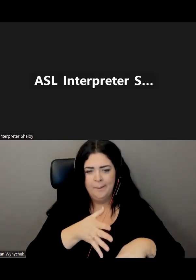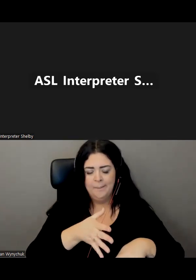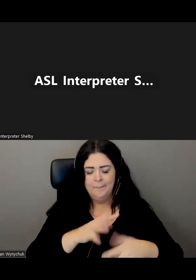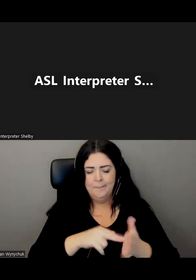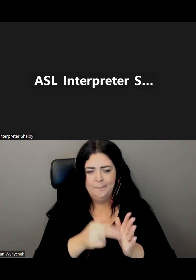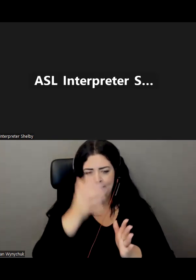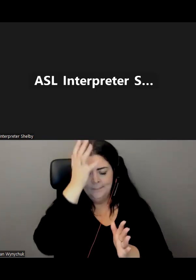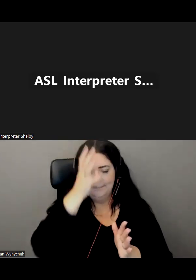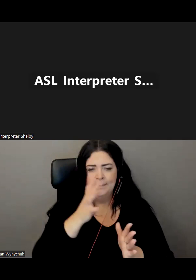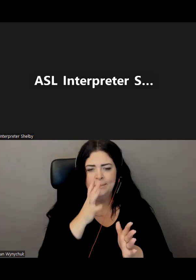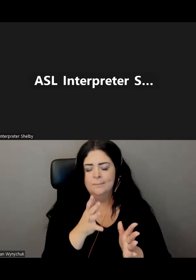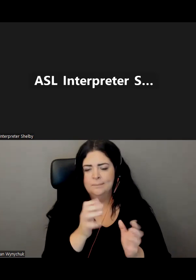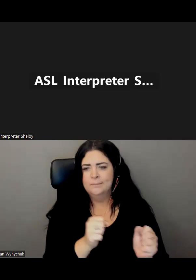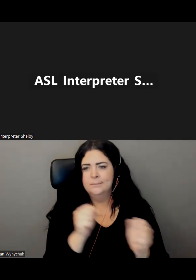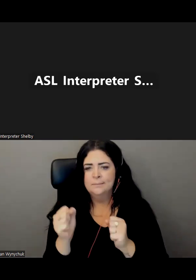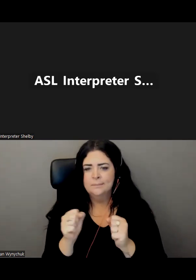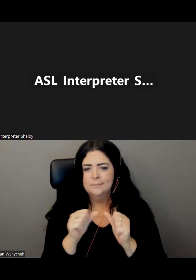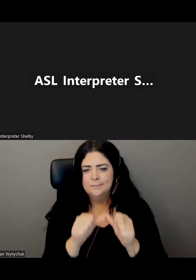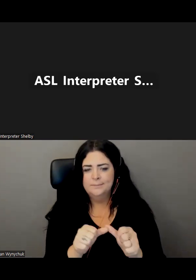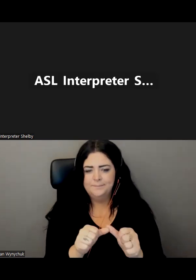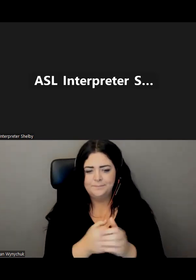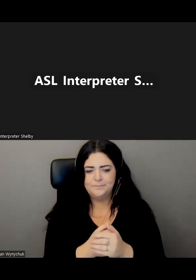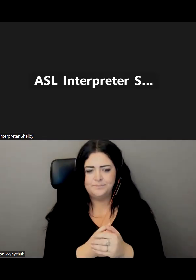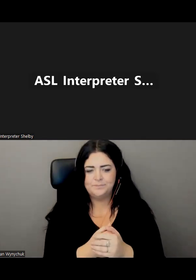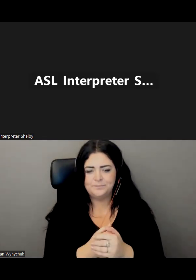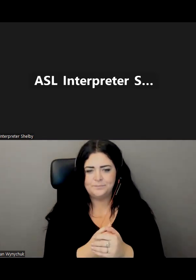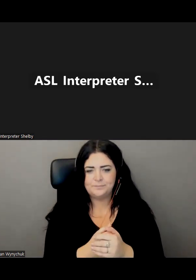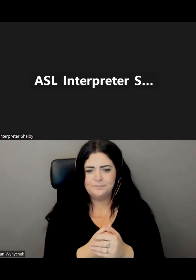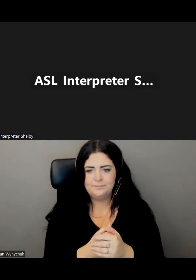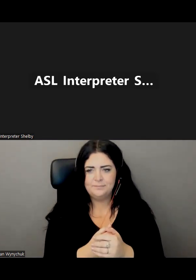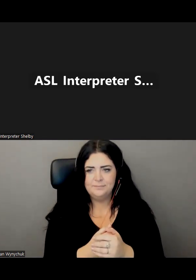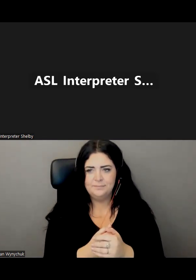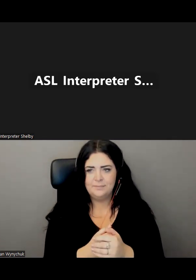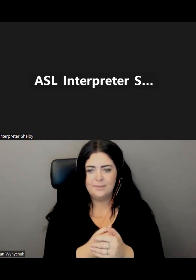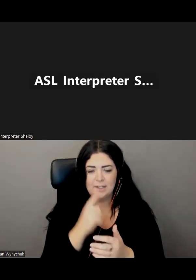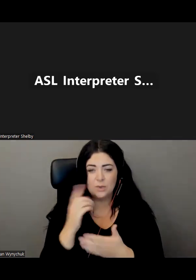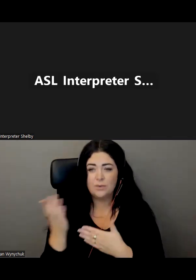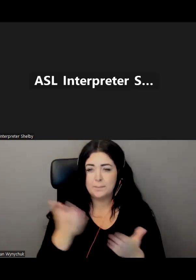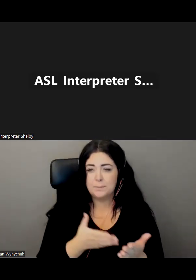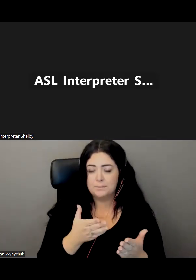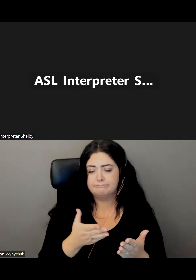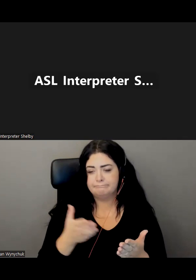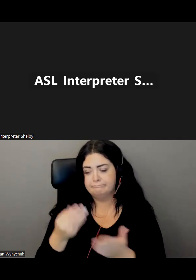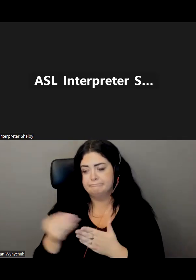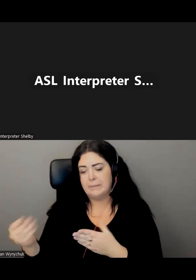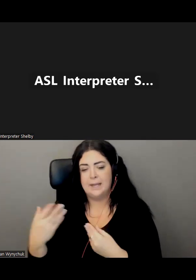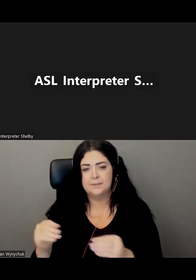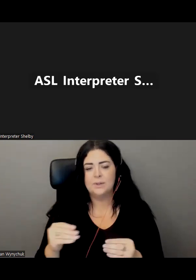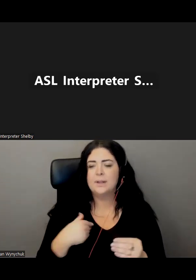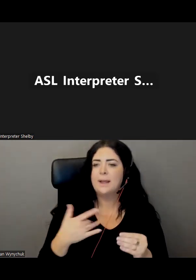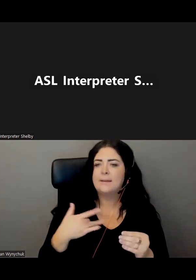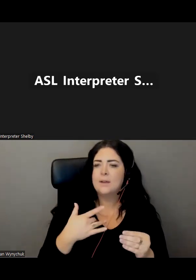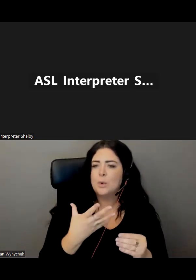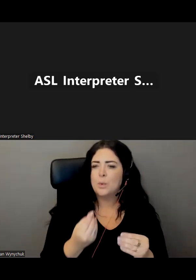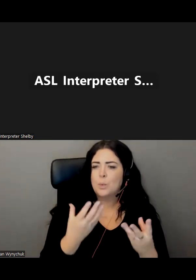to stay a lot firmer. So usually when I bring lettuce home, I actually either wrap it in a really damp paper towel around the bottom,